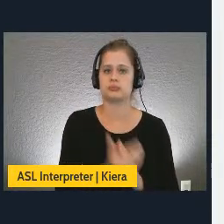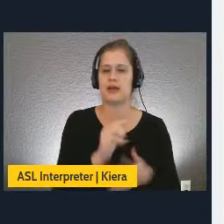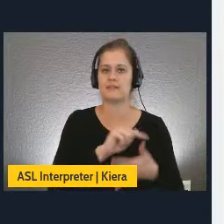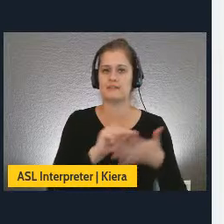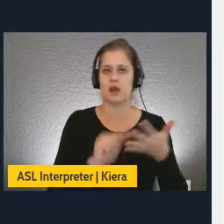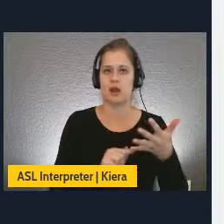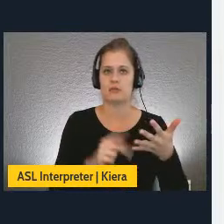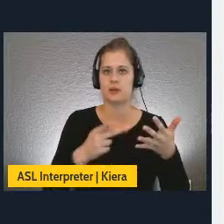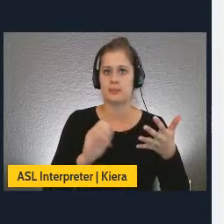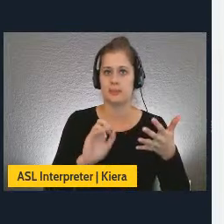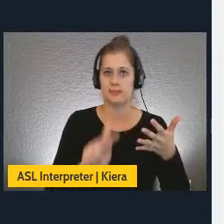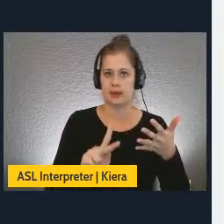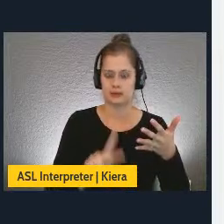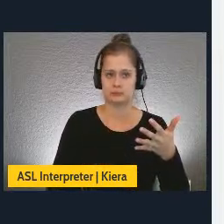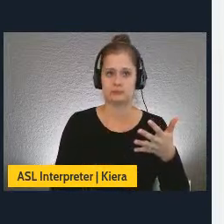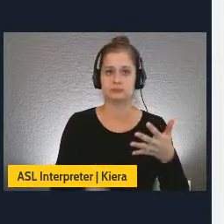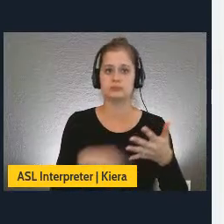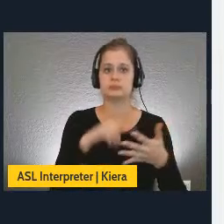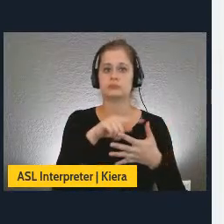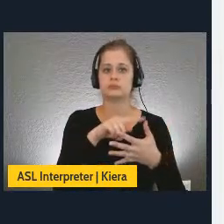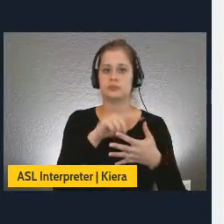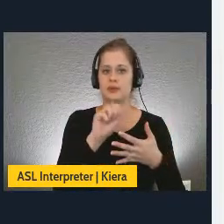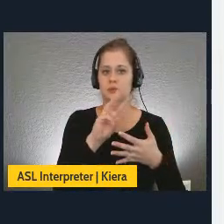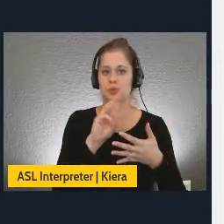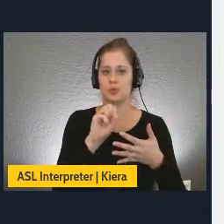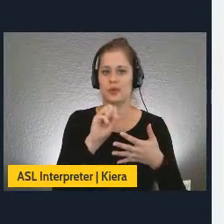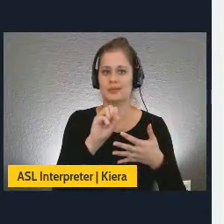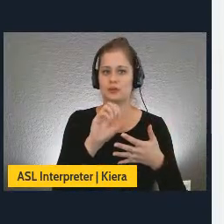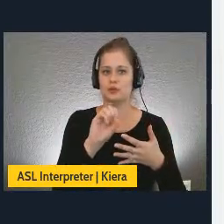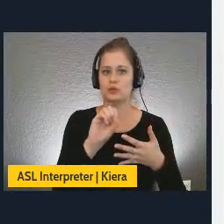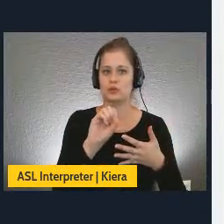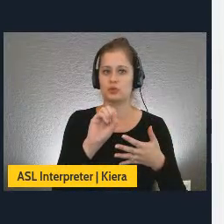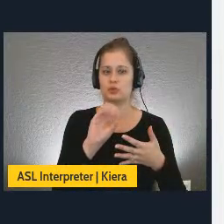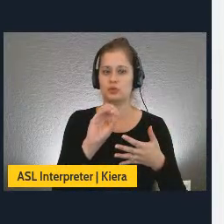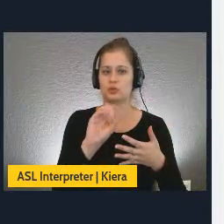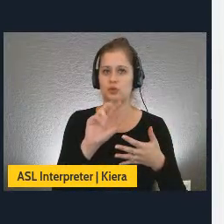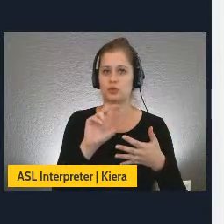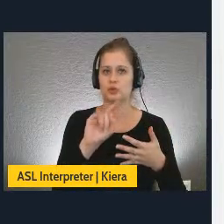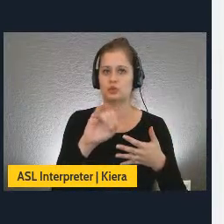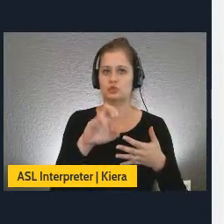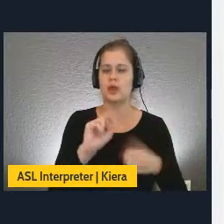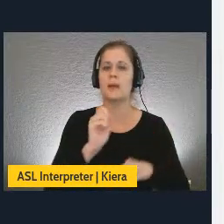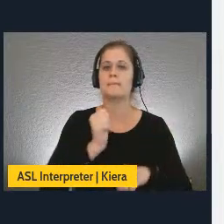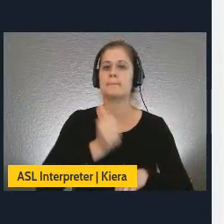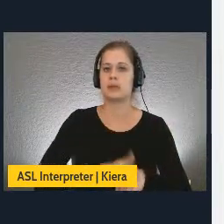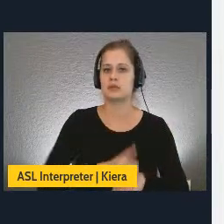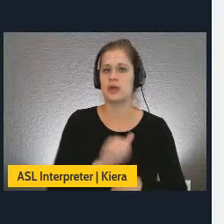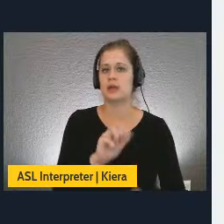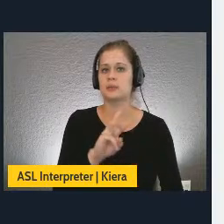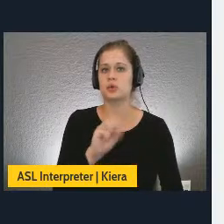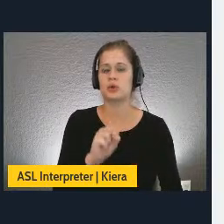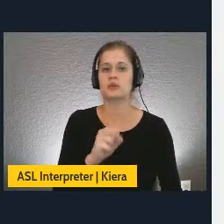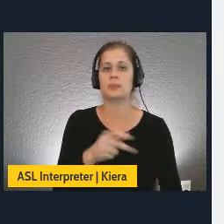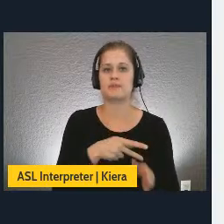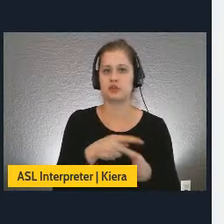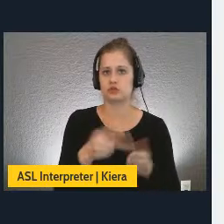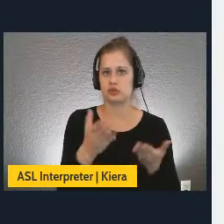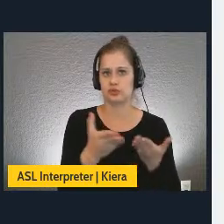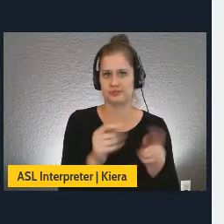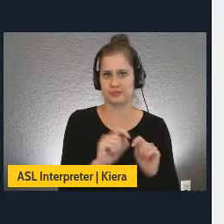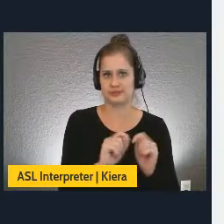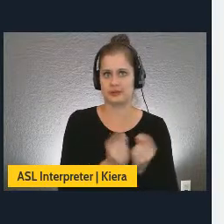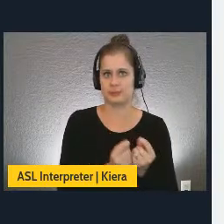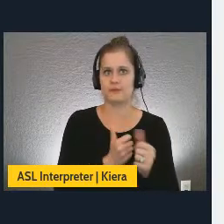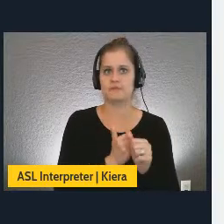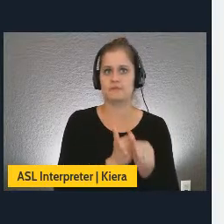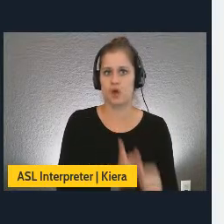Solutions pack is based on a set of rules that the AWS Solutions architect teams and AWS professional services teams follow for